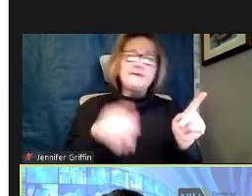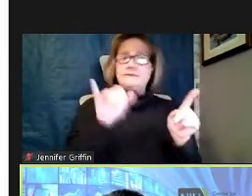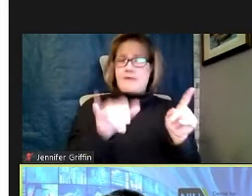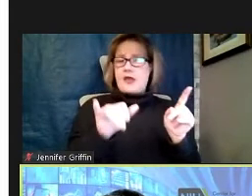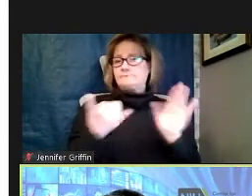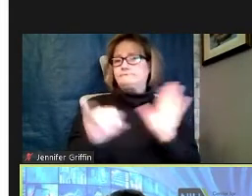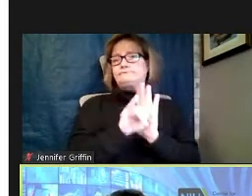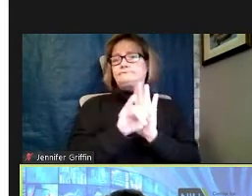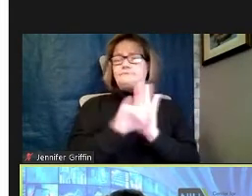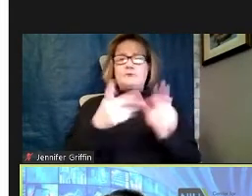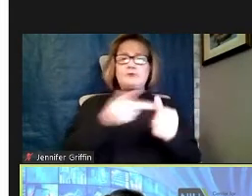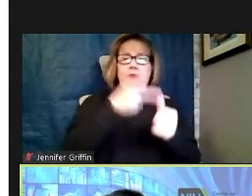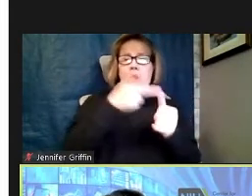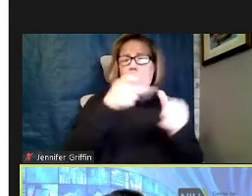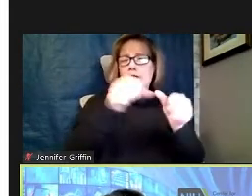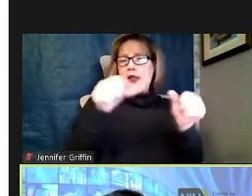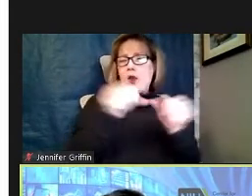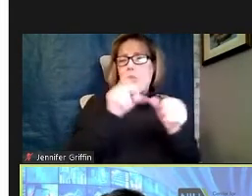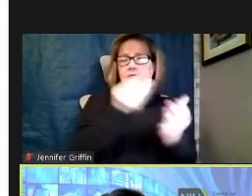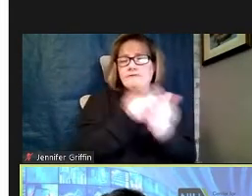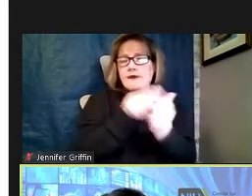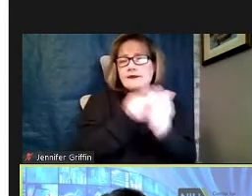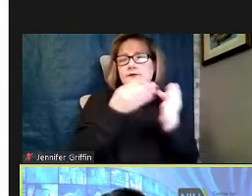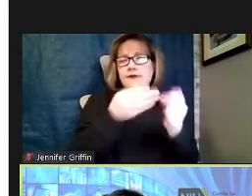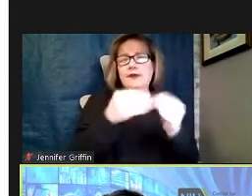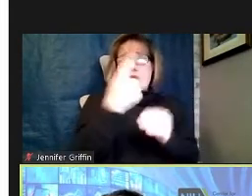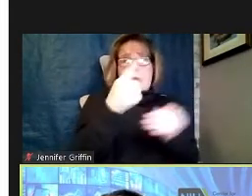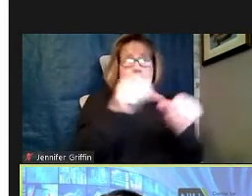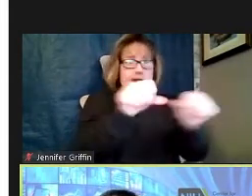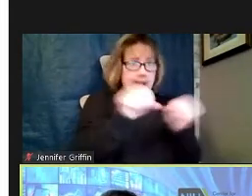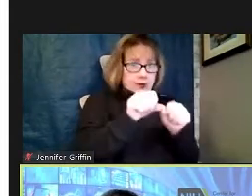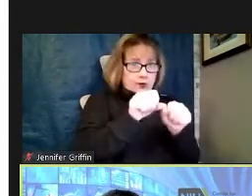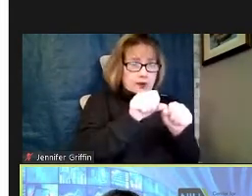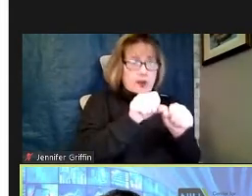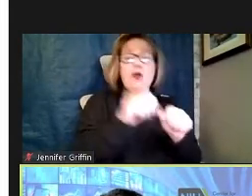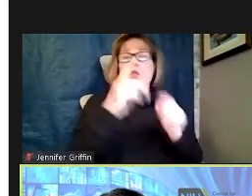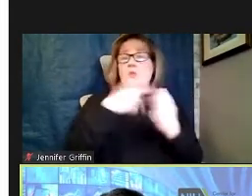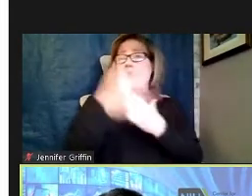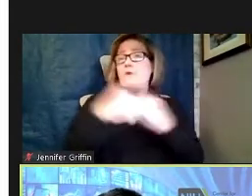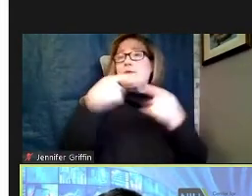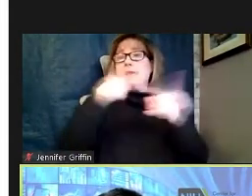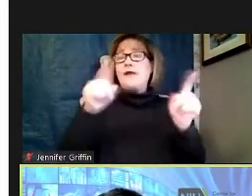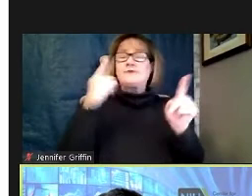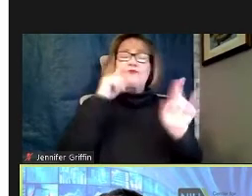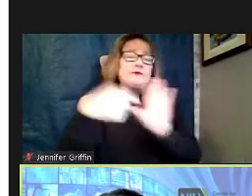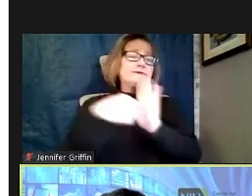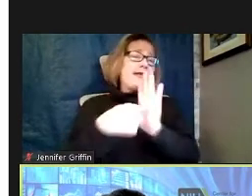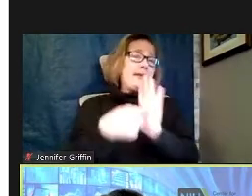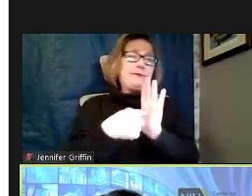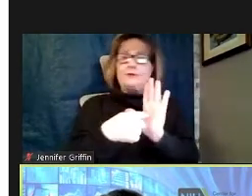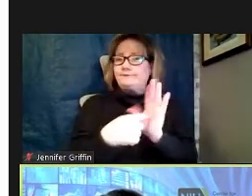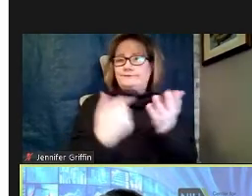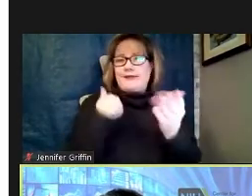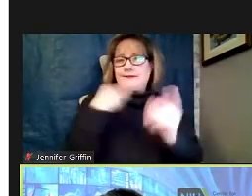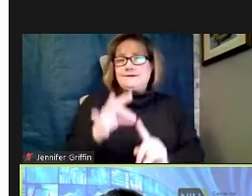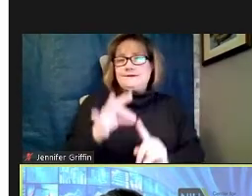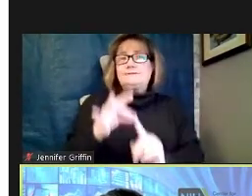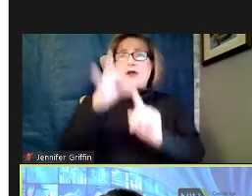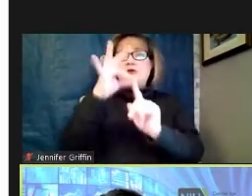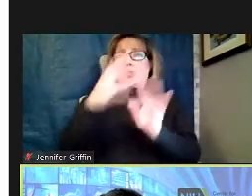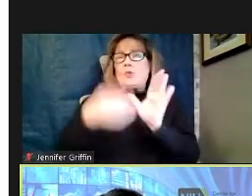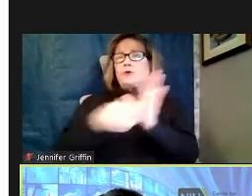identify priority areas or funding mechanisms in one area. And if the program announcement, for instance, has a special review